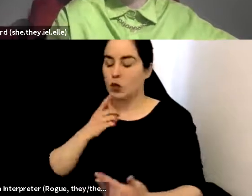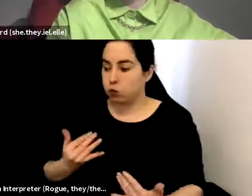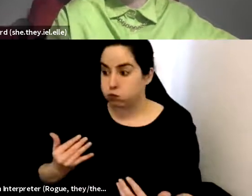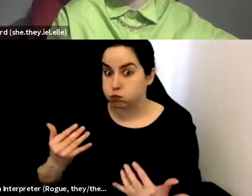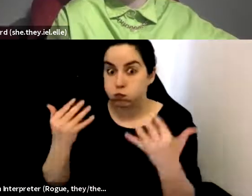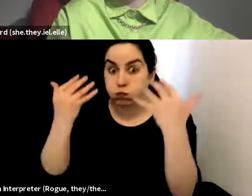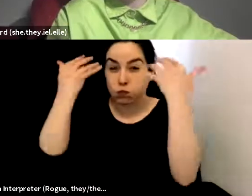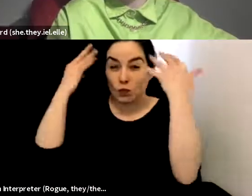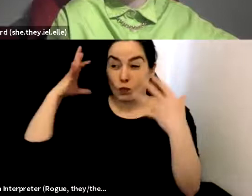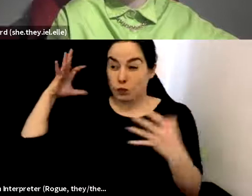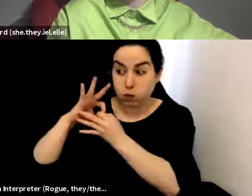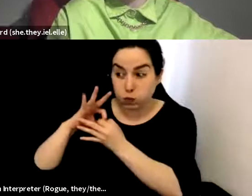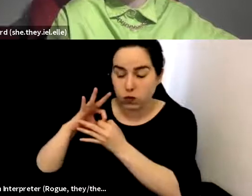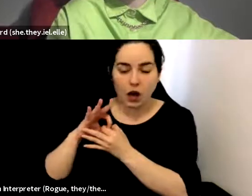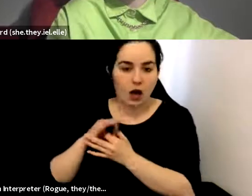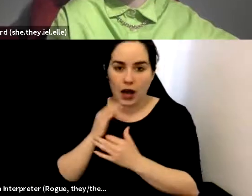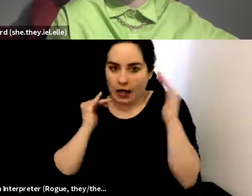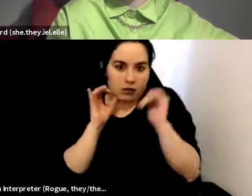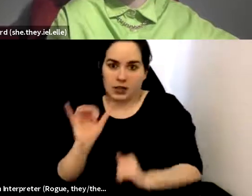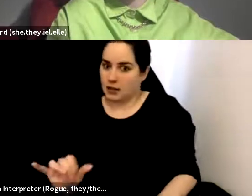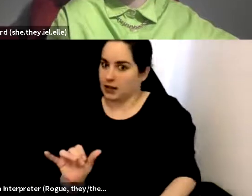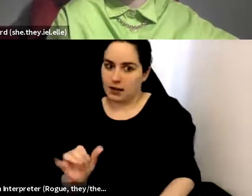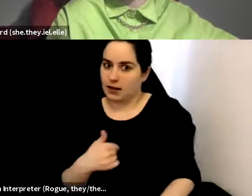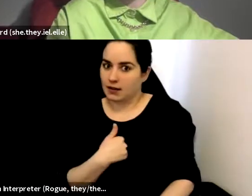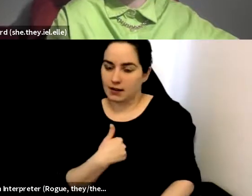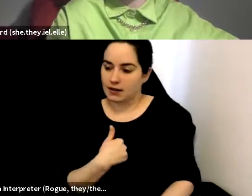And I guess for me, it's just,